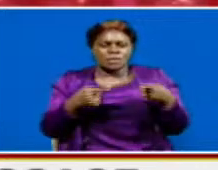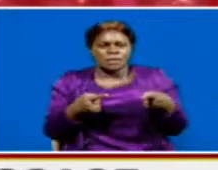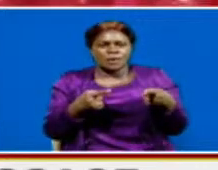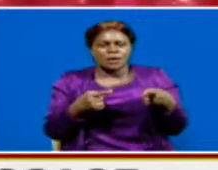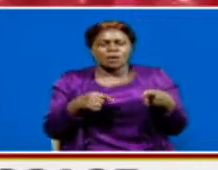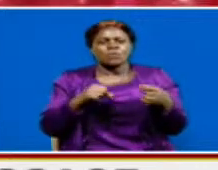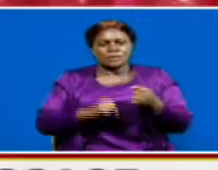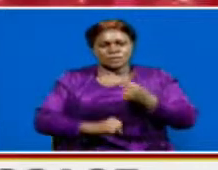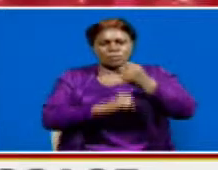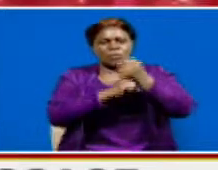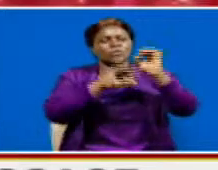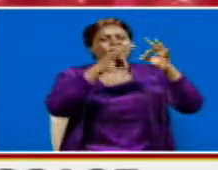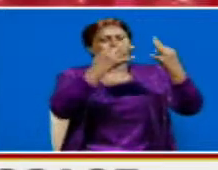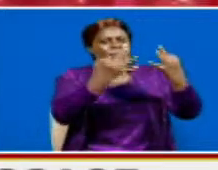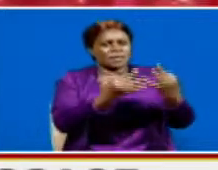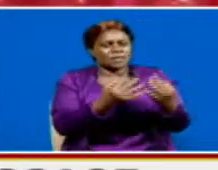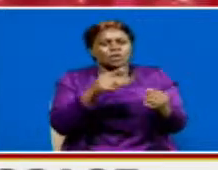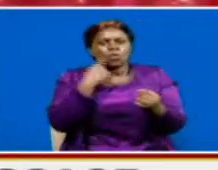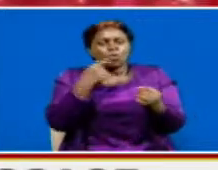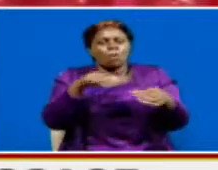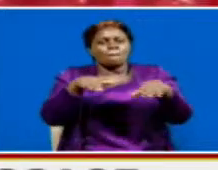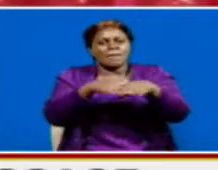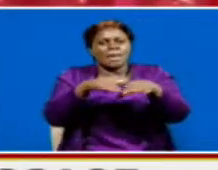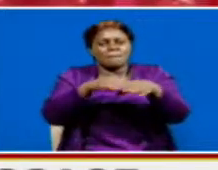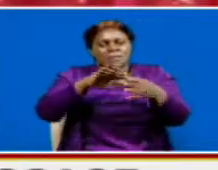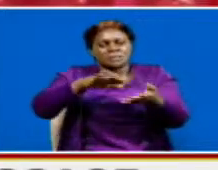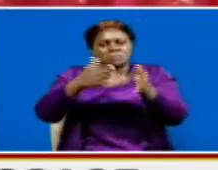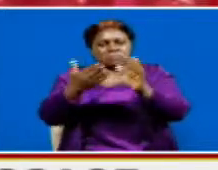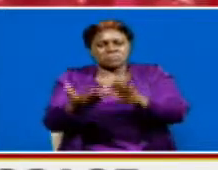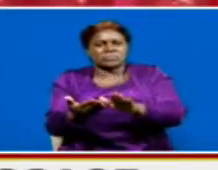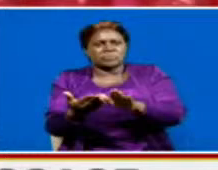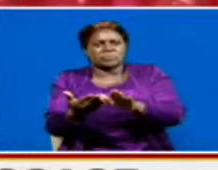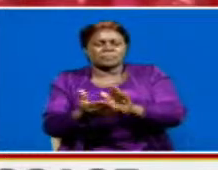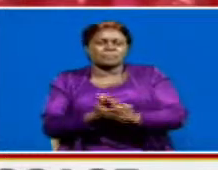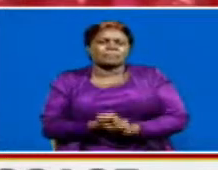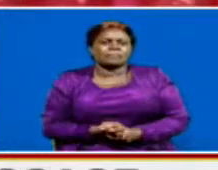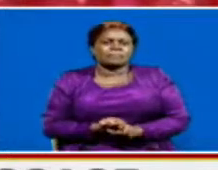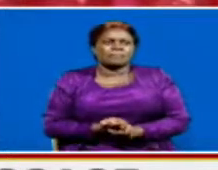We stand with the families who have lost their loved ones.